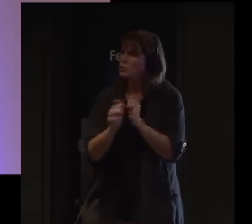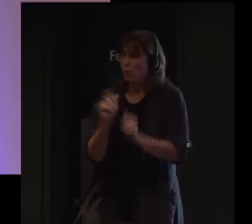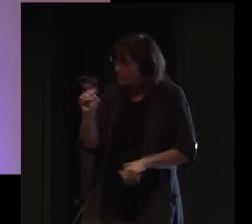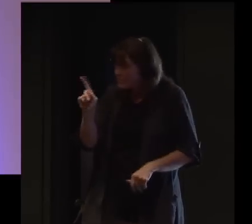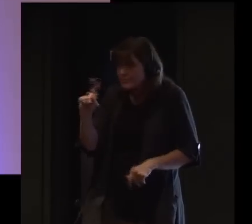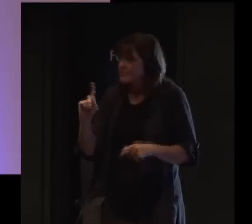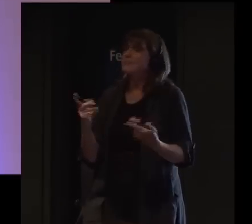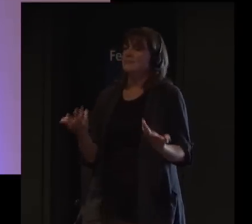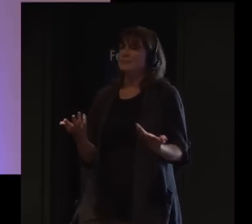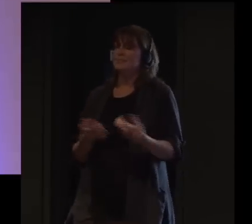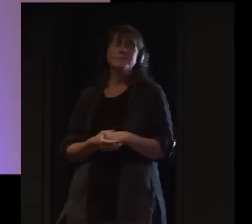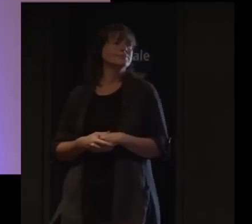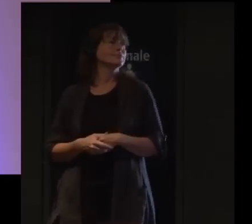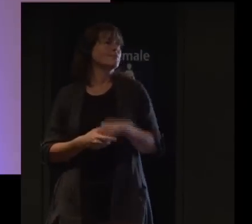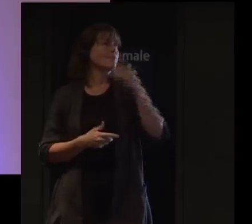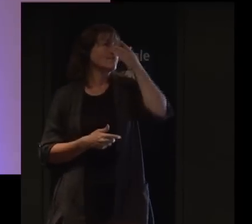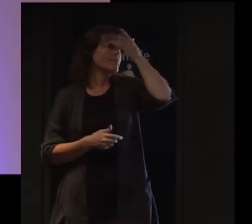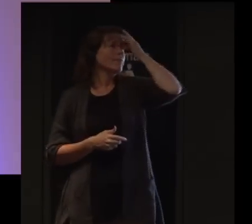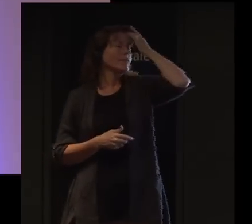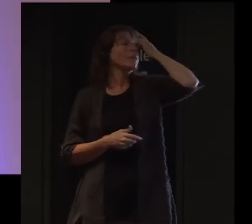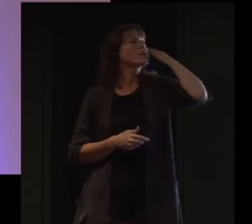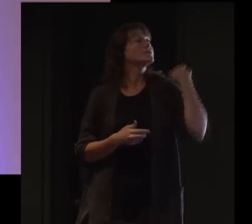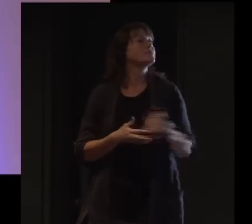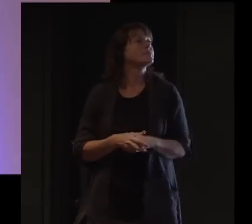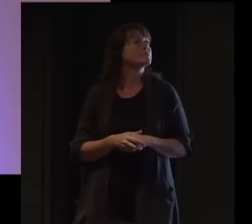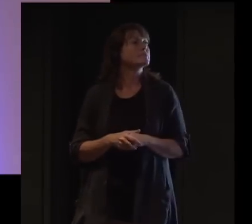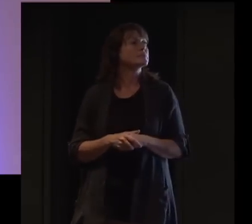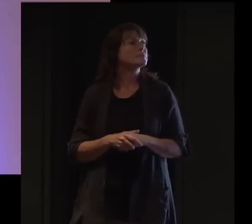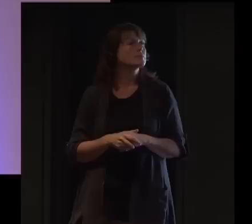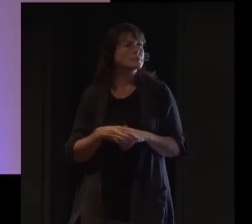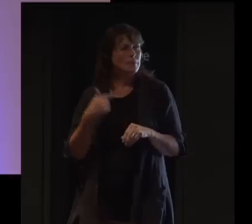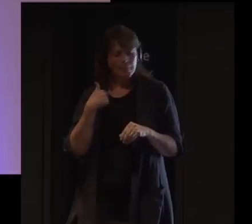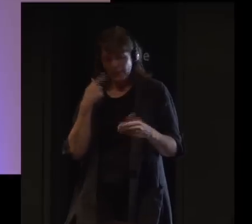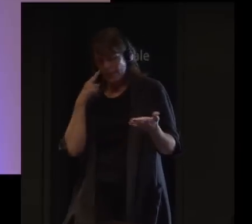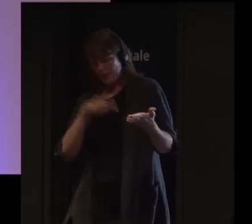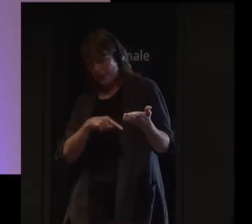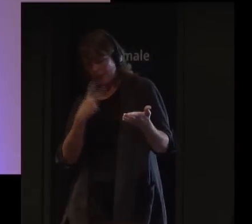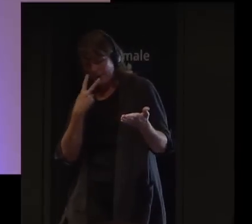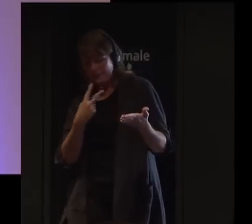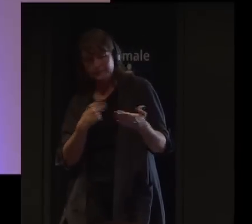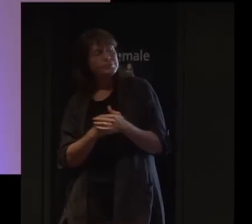just to let you know that the, let me see, I think